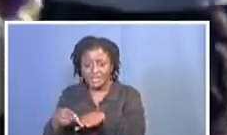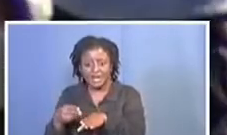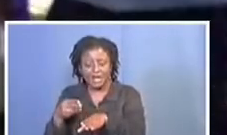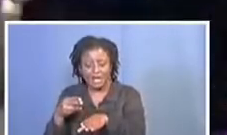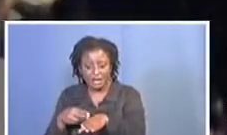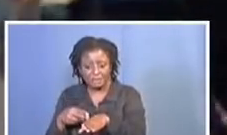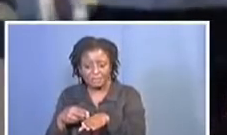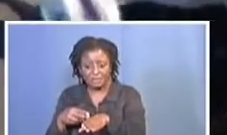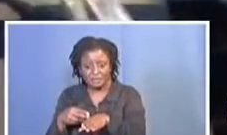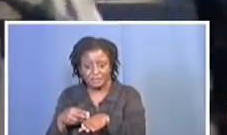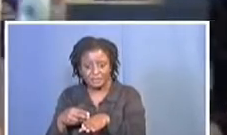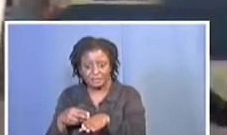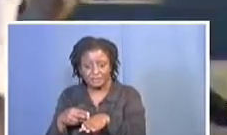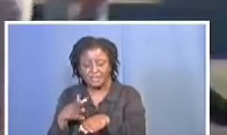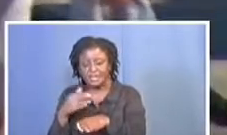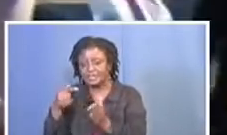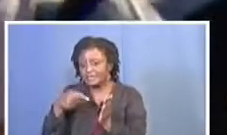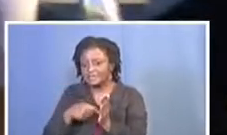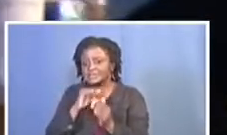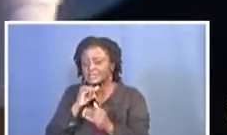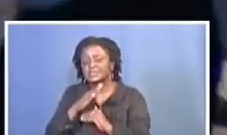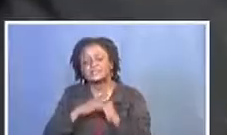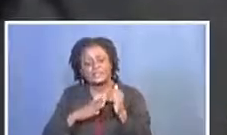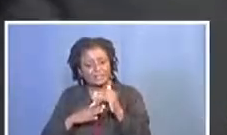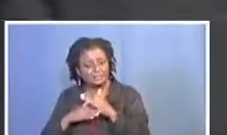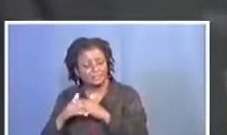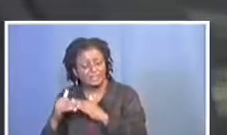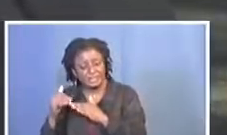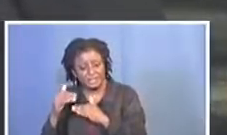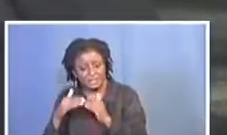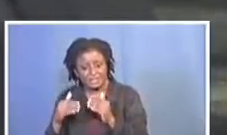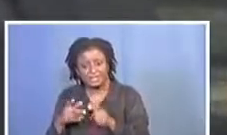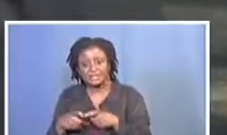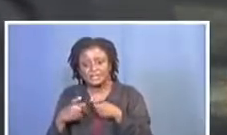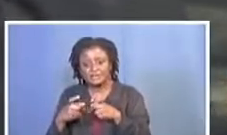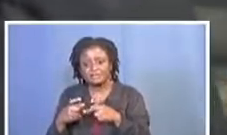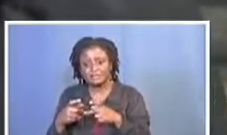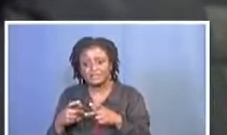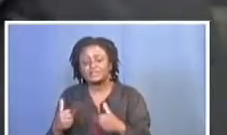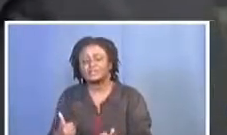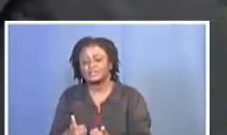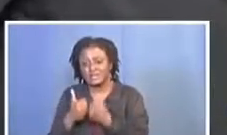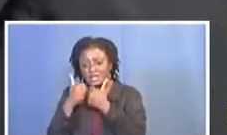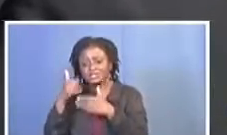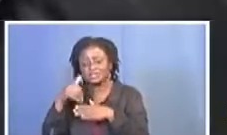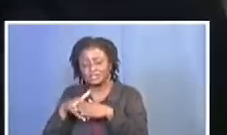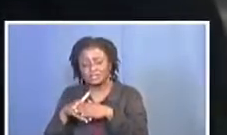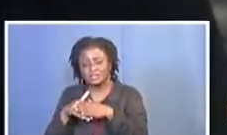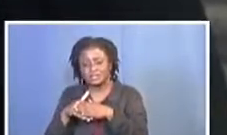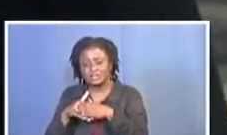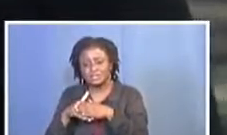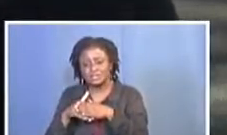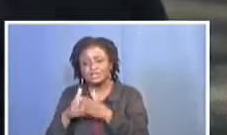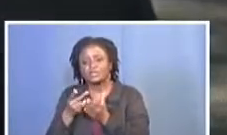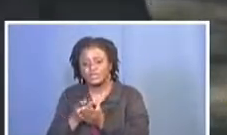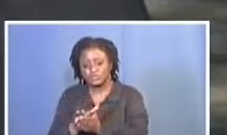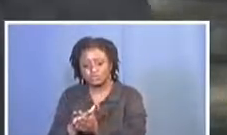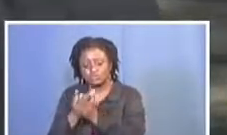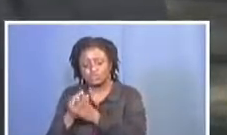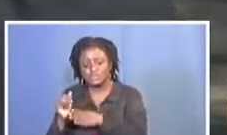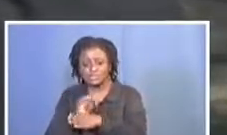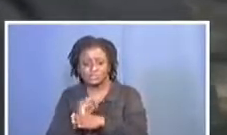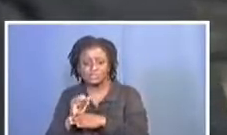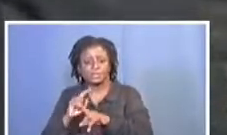cruise lines, and this is comforting given the perils recently in the cruise industry. But we are